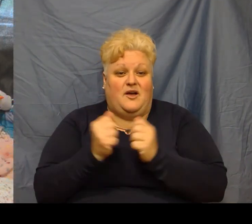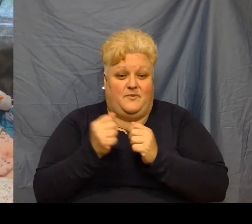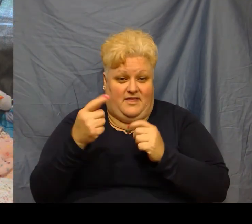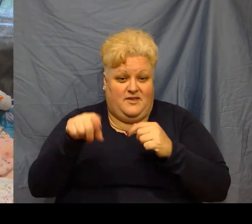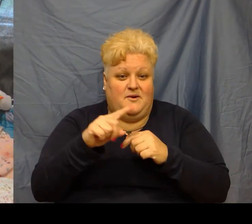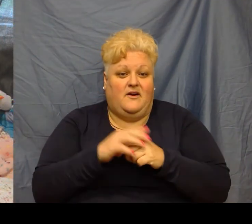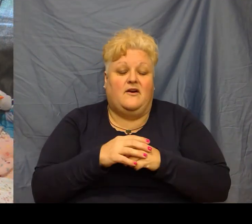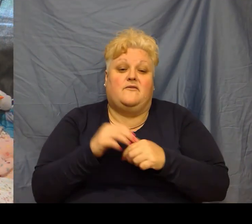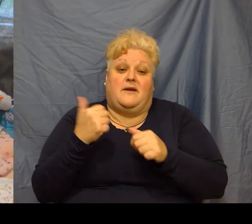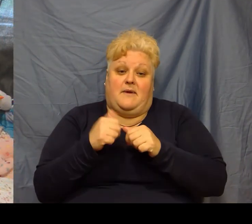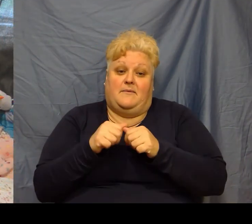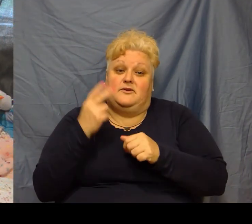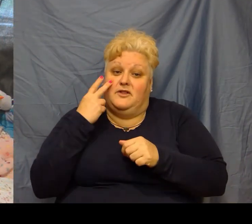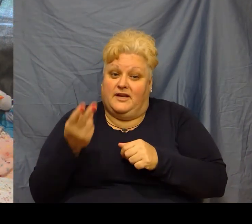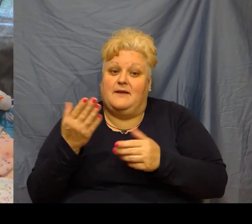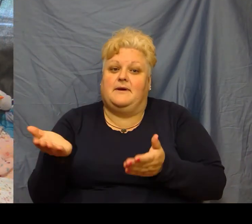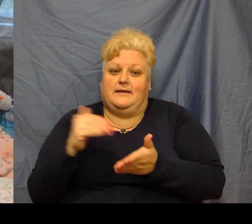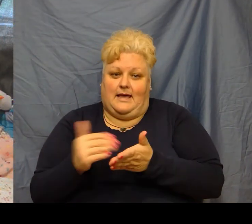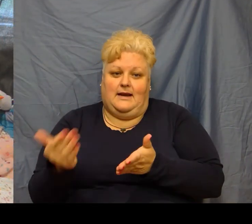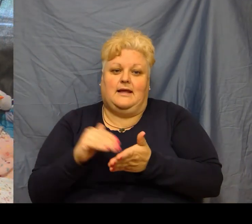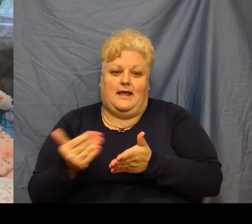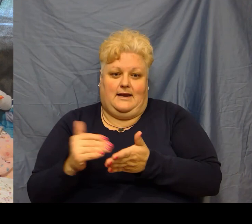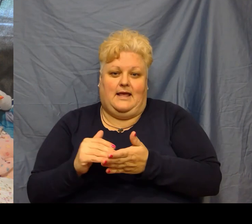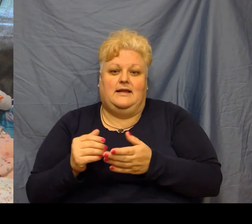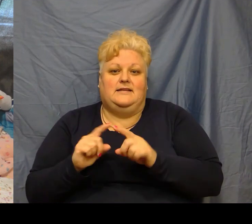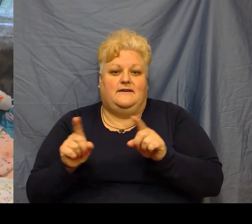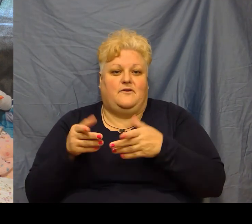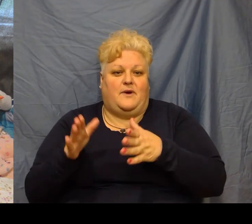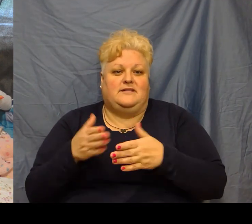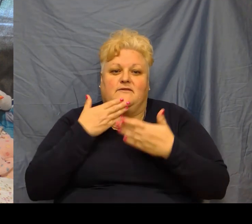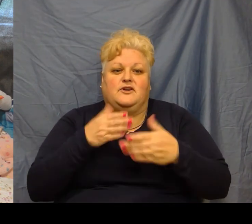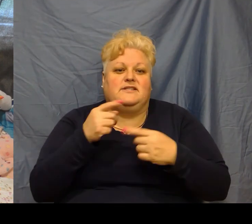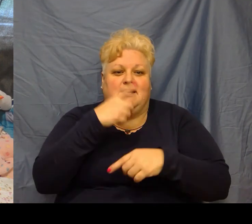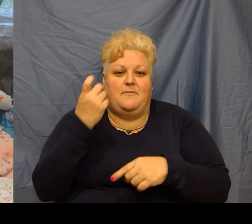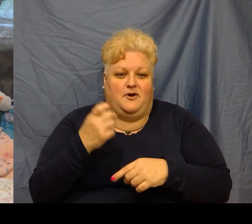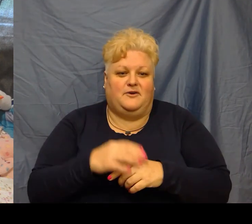fun drawing with you guys. Remember to revisit these drawings, and you can draw them over and over in a bunch of different ways. Have a great summer.